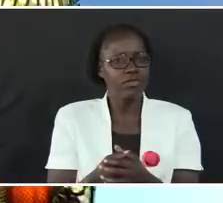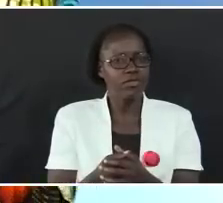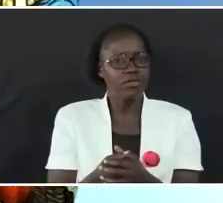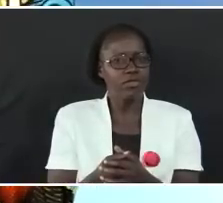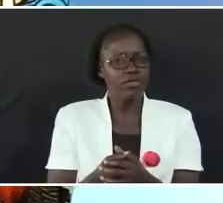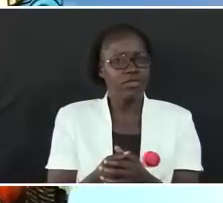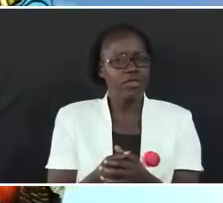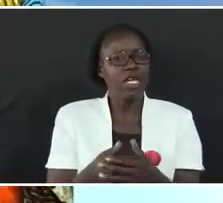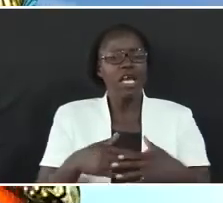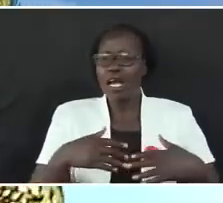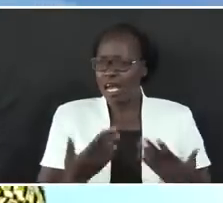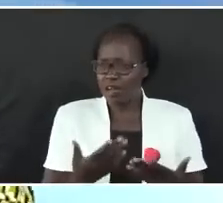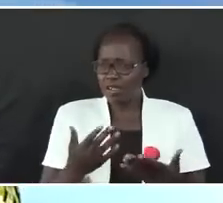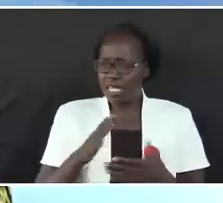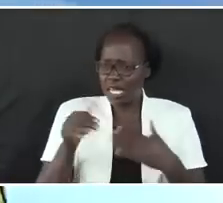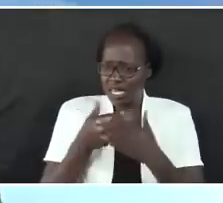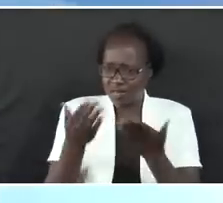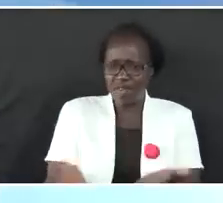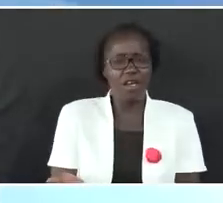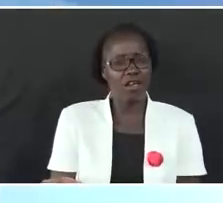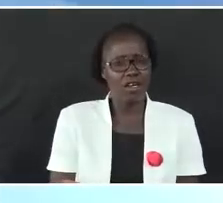How did I even get here?